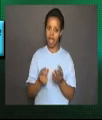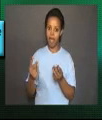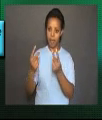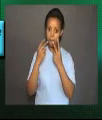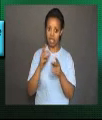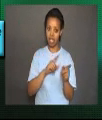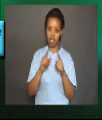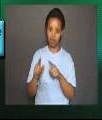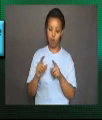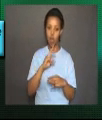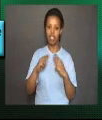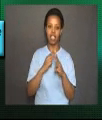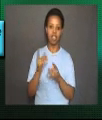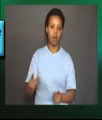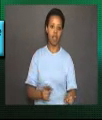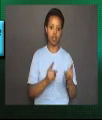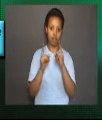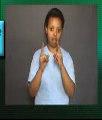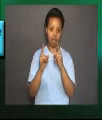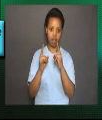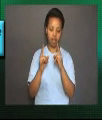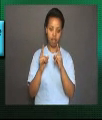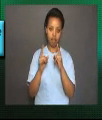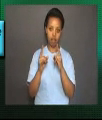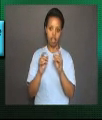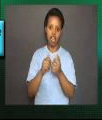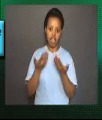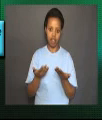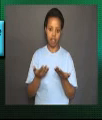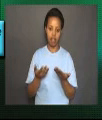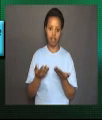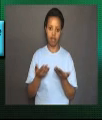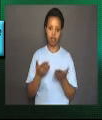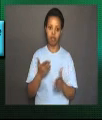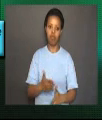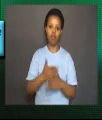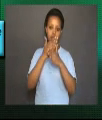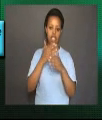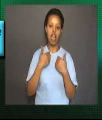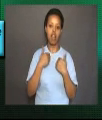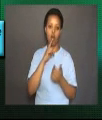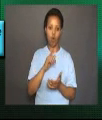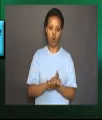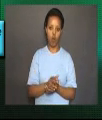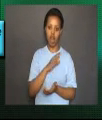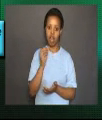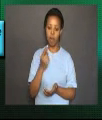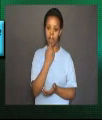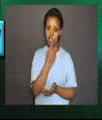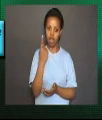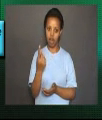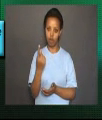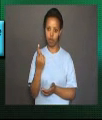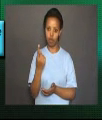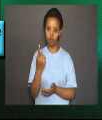the scientific method. Let us go through each step and discuss it